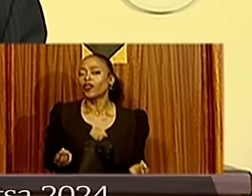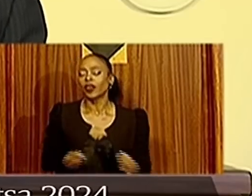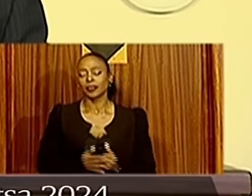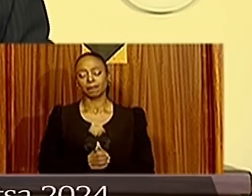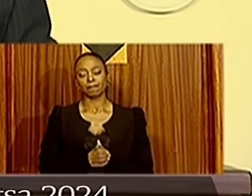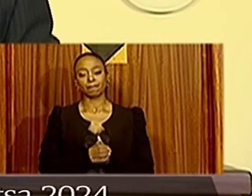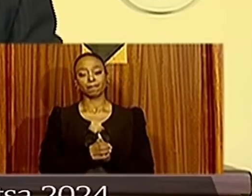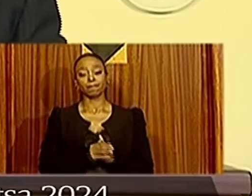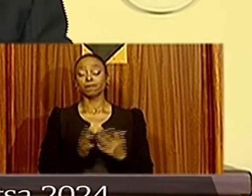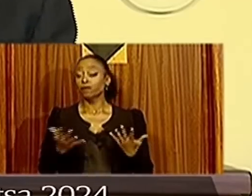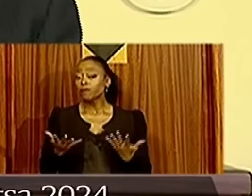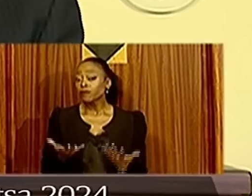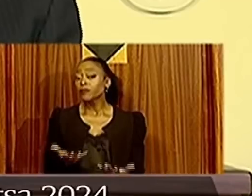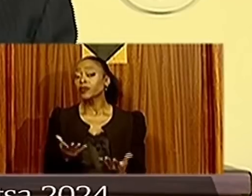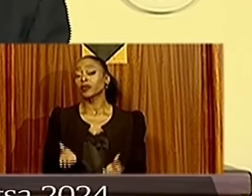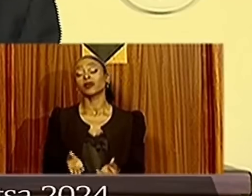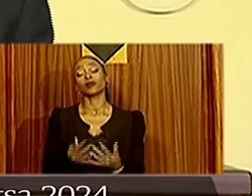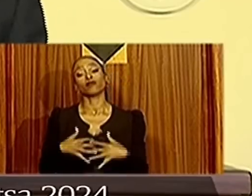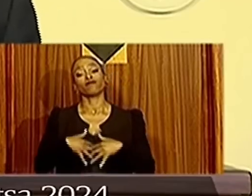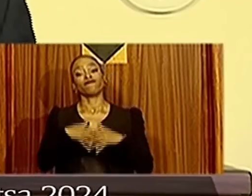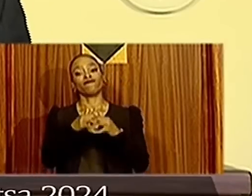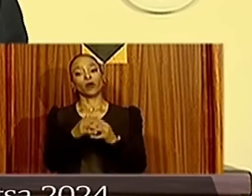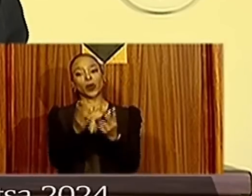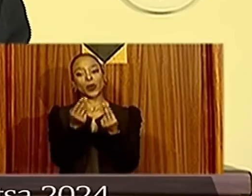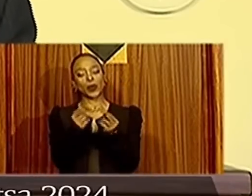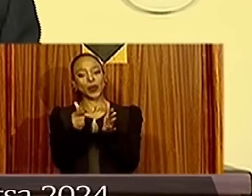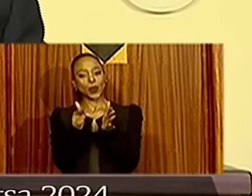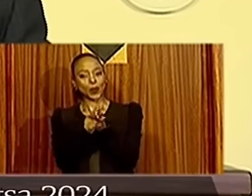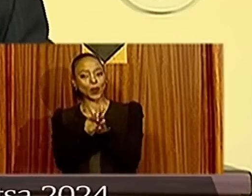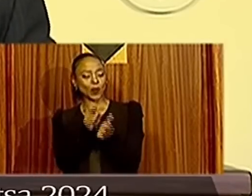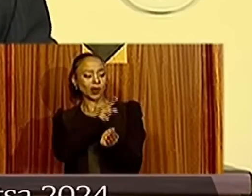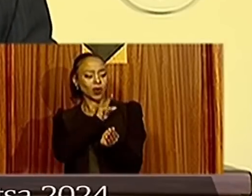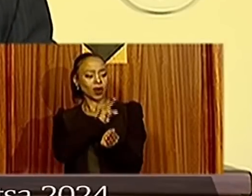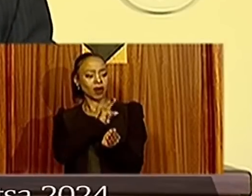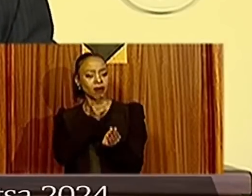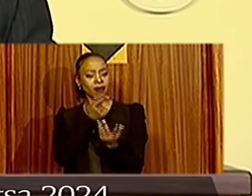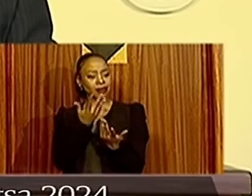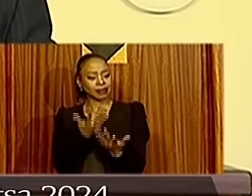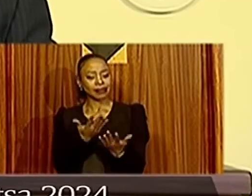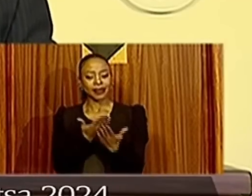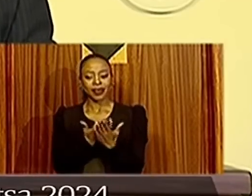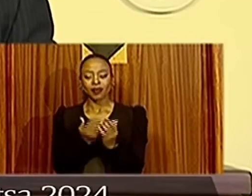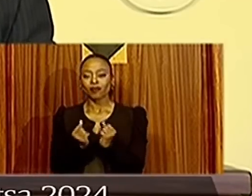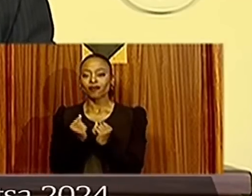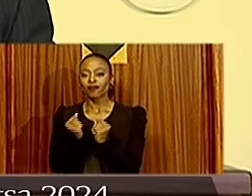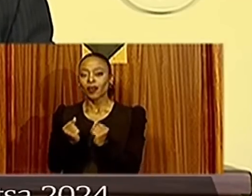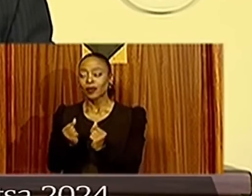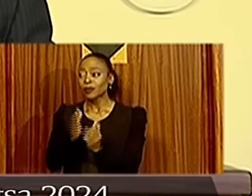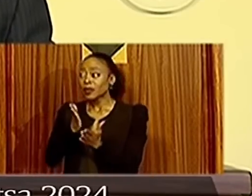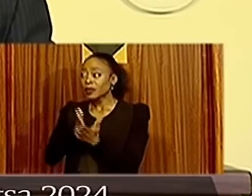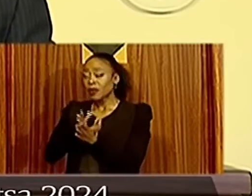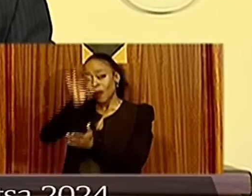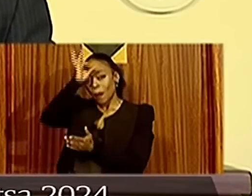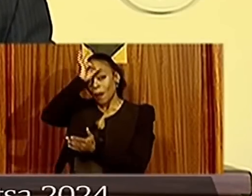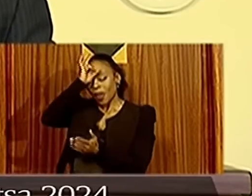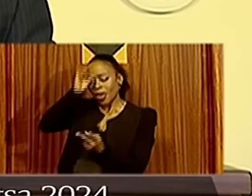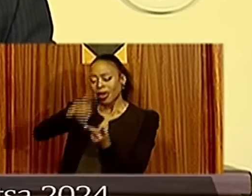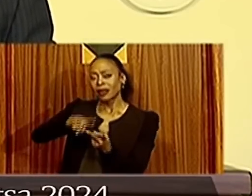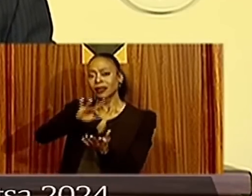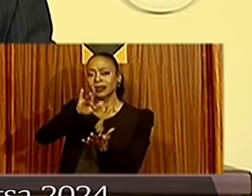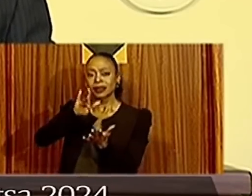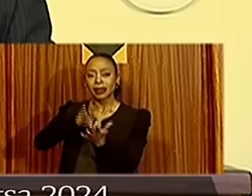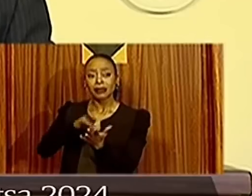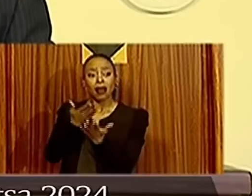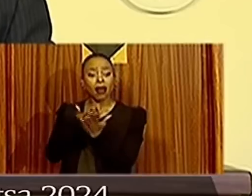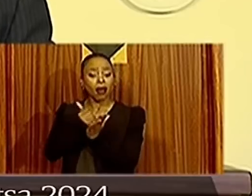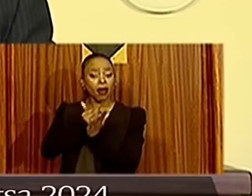New laws were introduced to strengthen the response of the criminal justice system and centers that